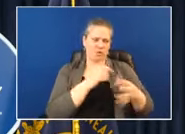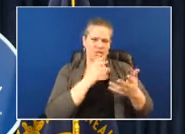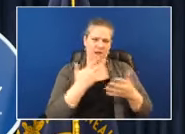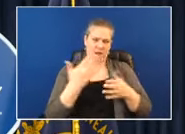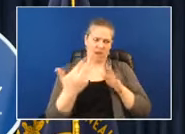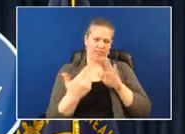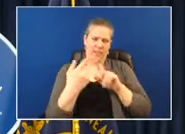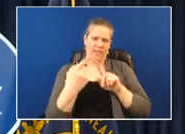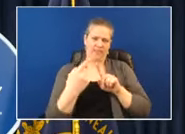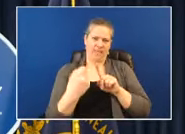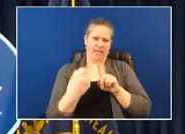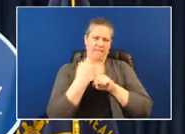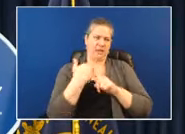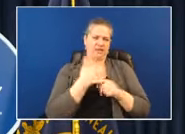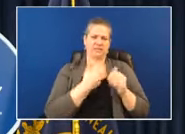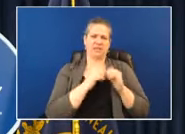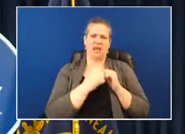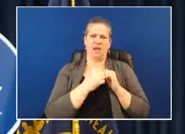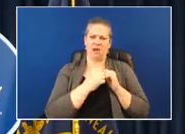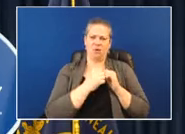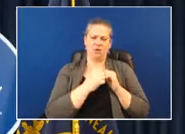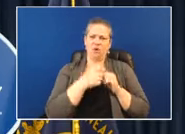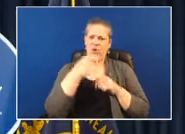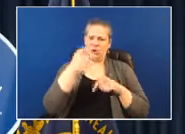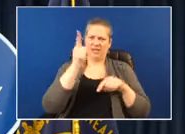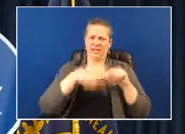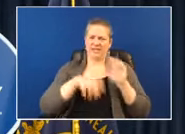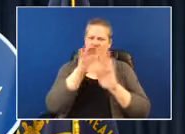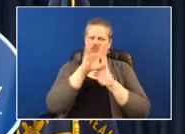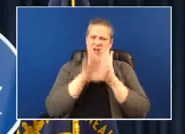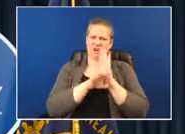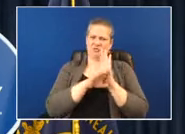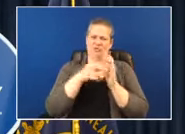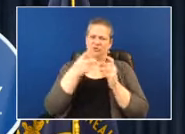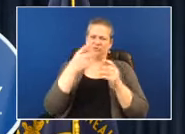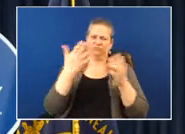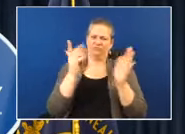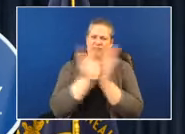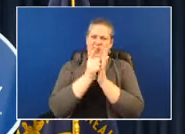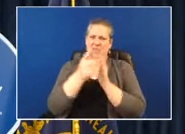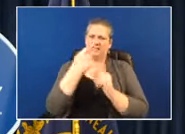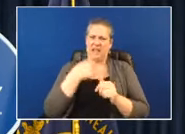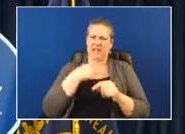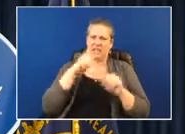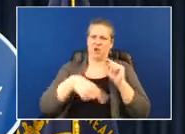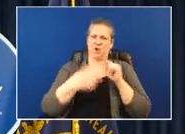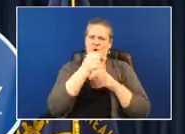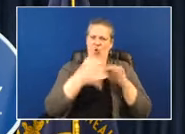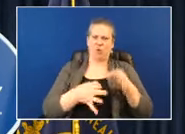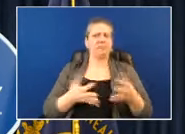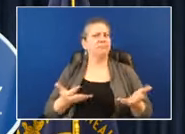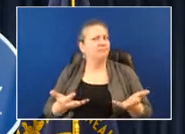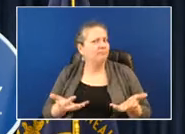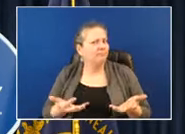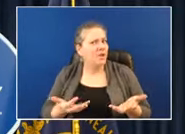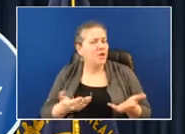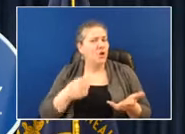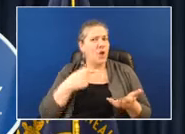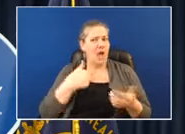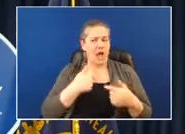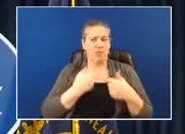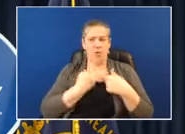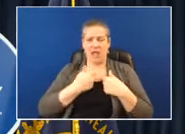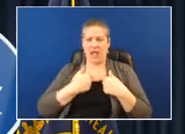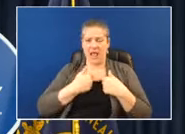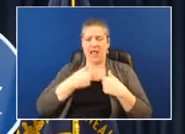it's certainly unconstitutional to tell the governor that he can't take something to court, which they've tried to do. You're the only person charged with faithfully executing the law, and you